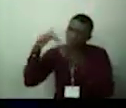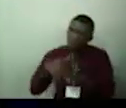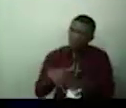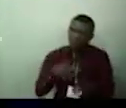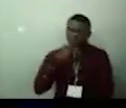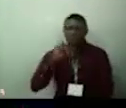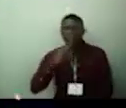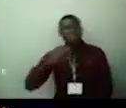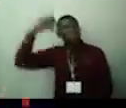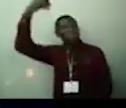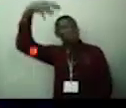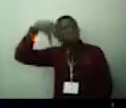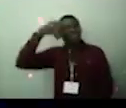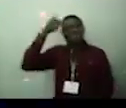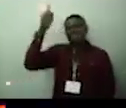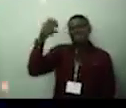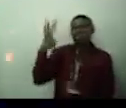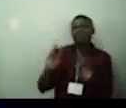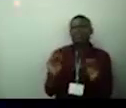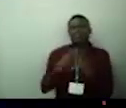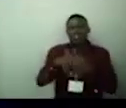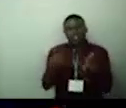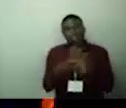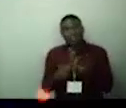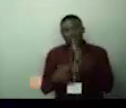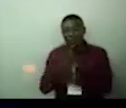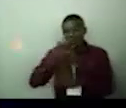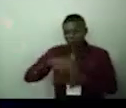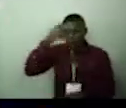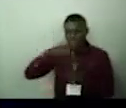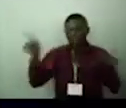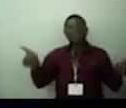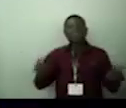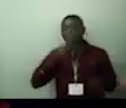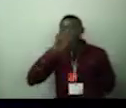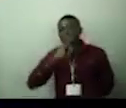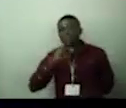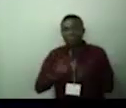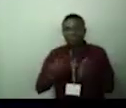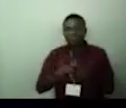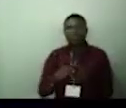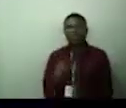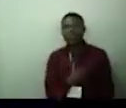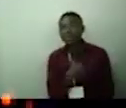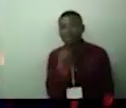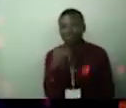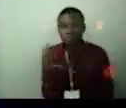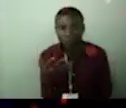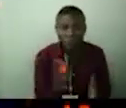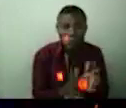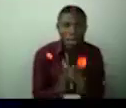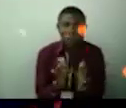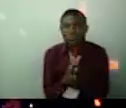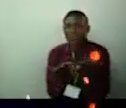sun shining in its all its glory. And that is that. So the Bible said